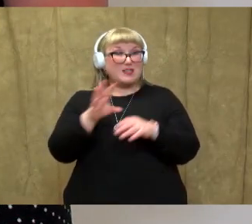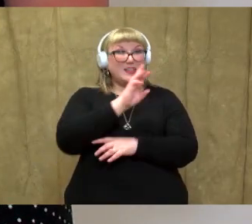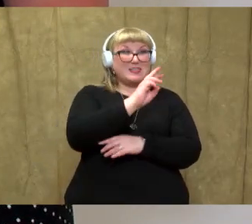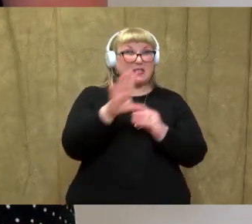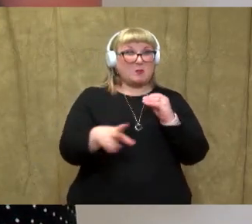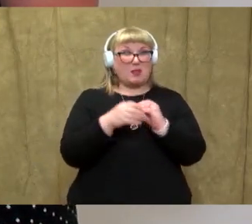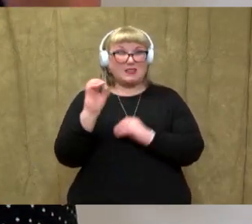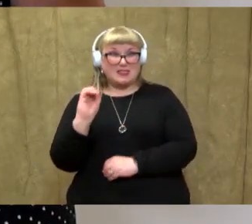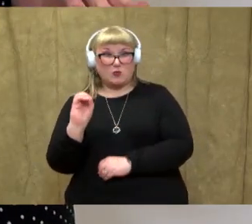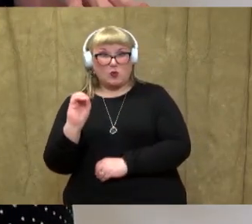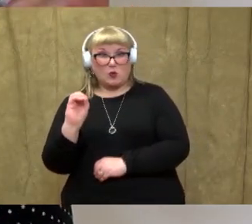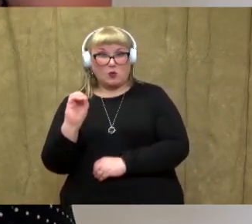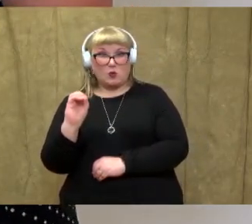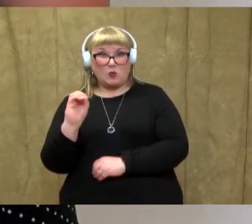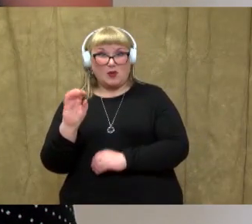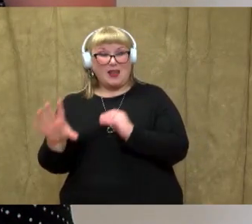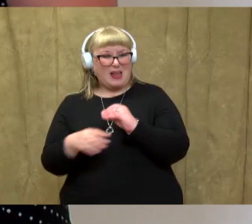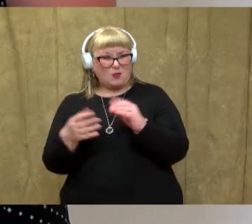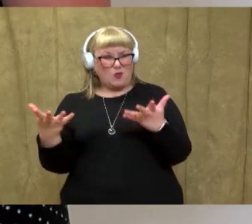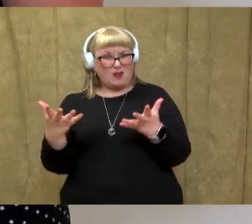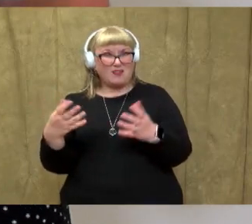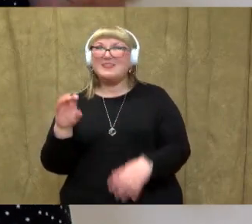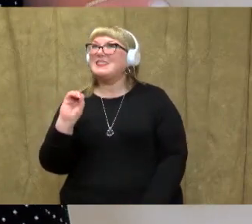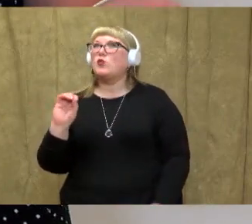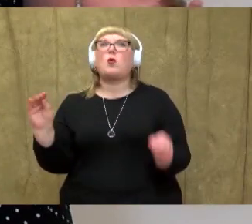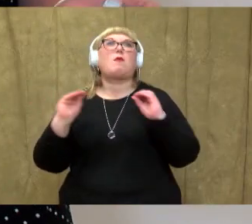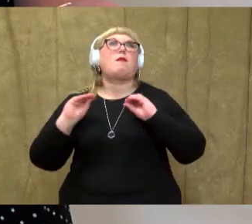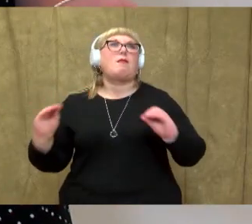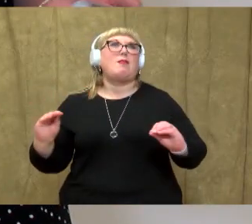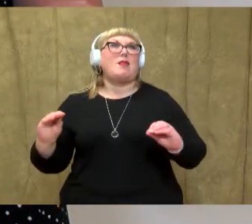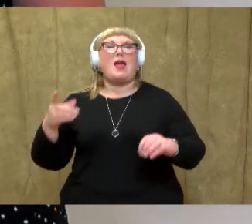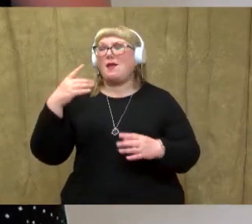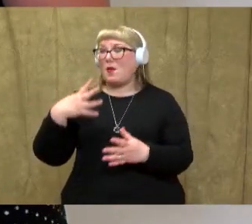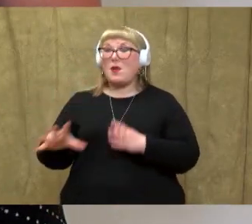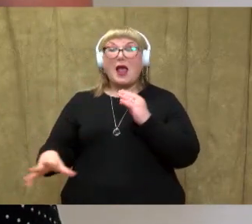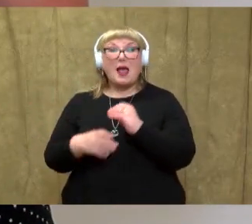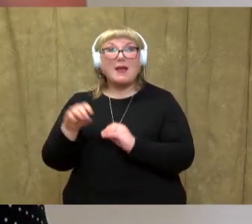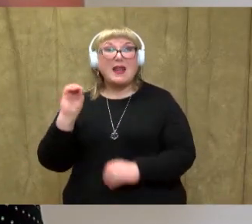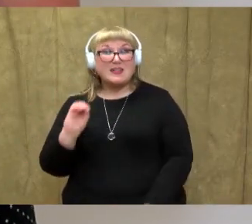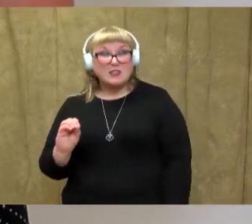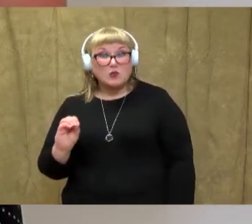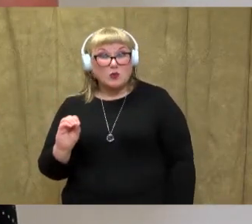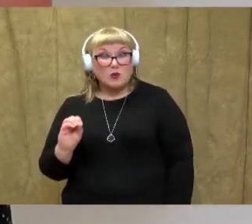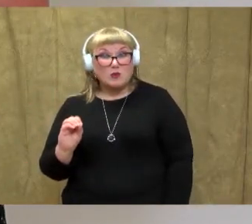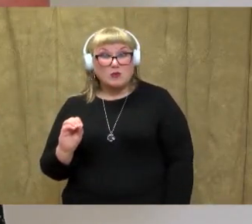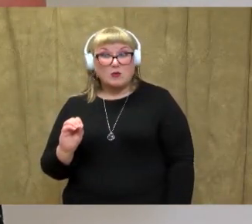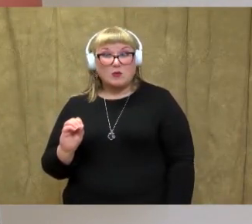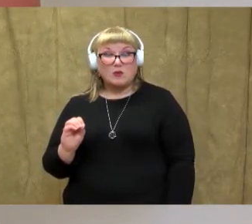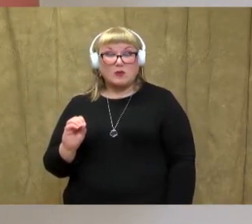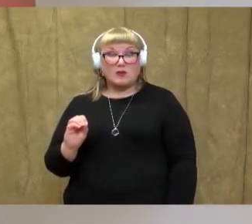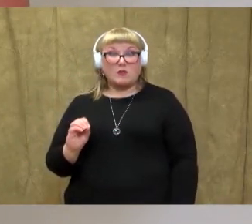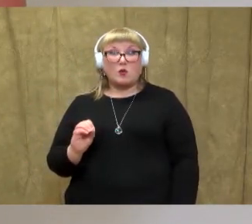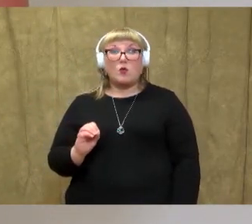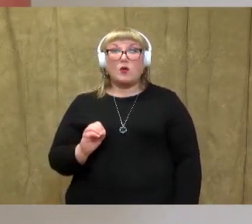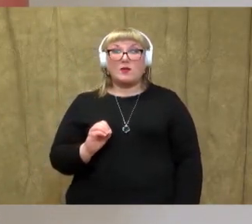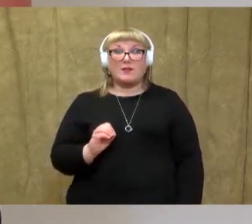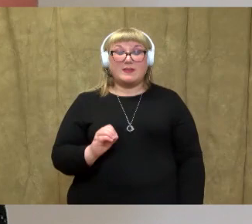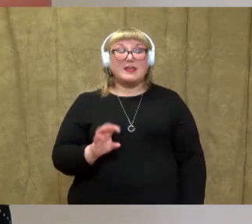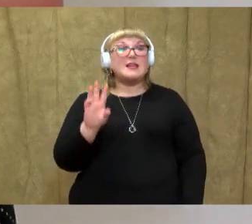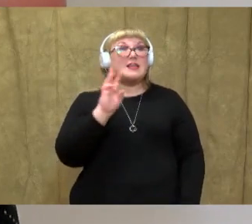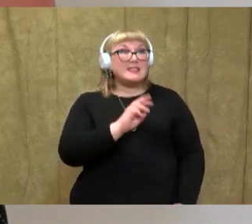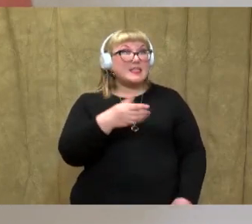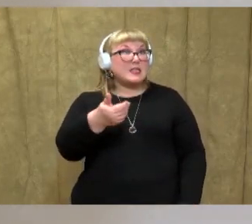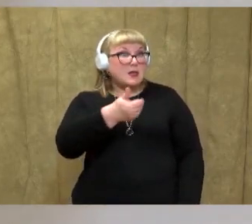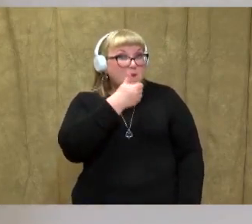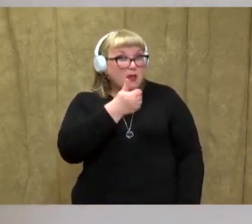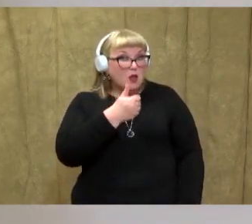0? I don't, because I'm adding 0 to 6. So we have 6 pieces